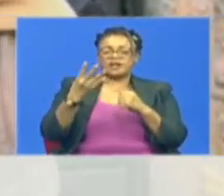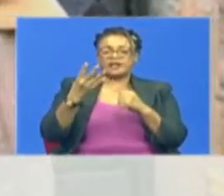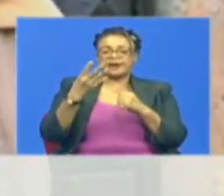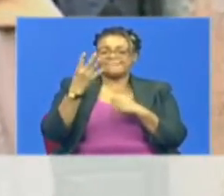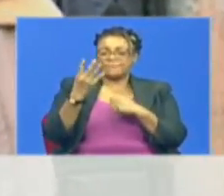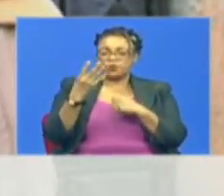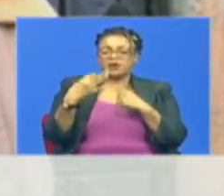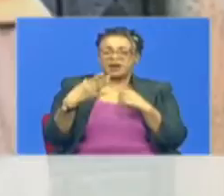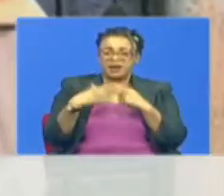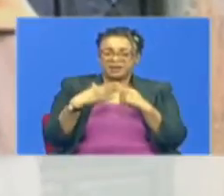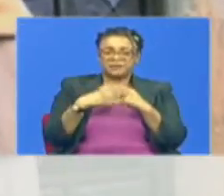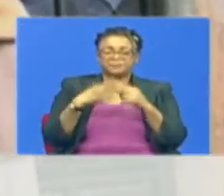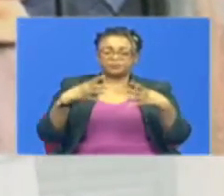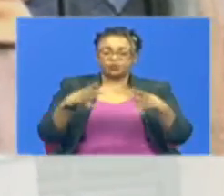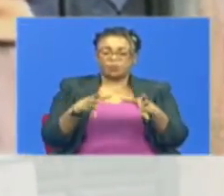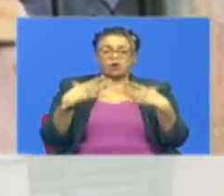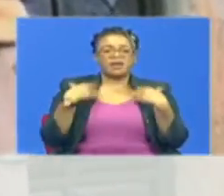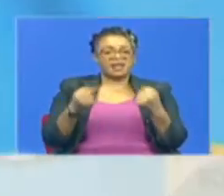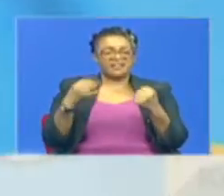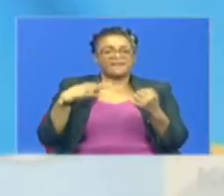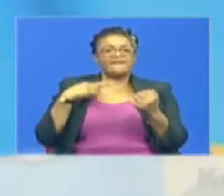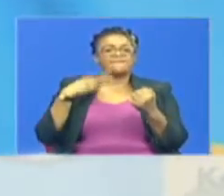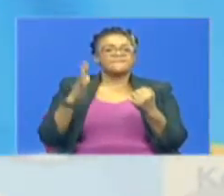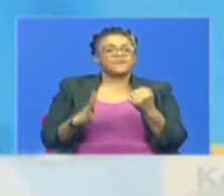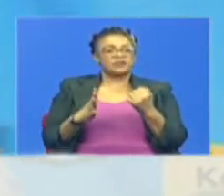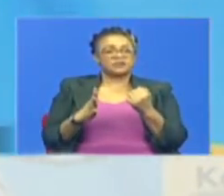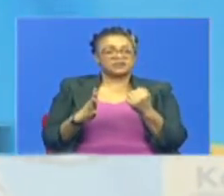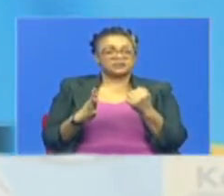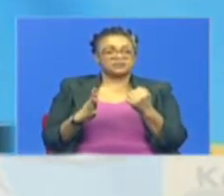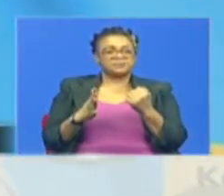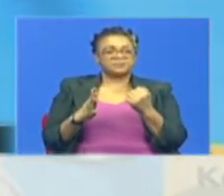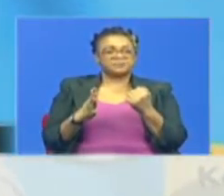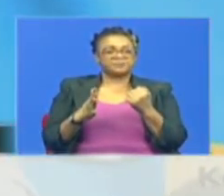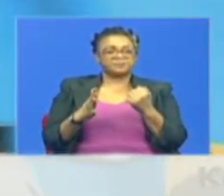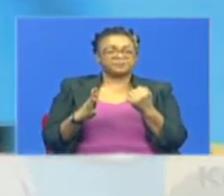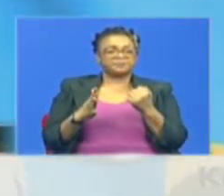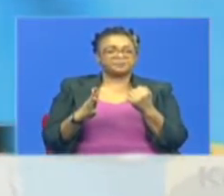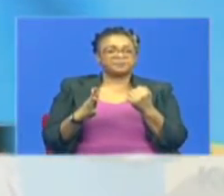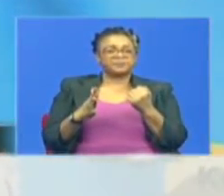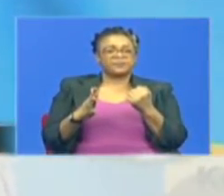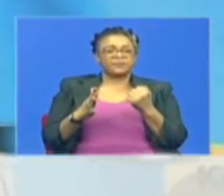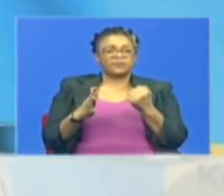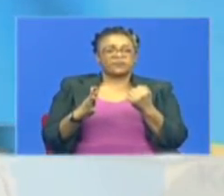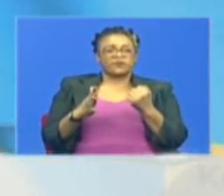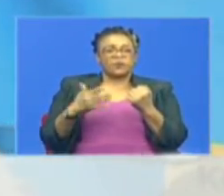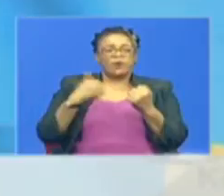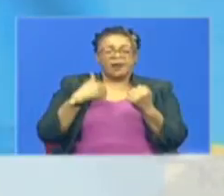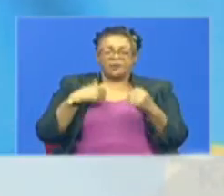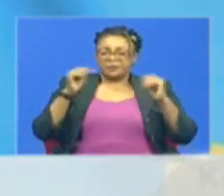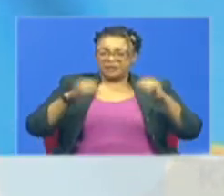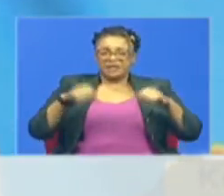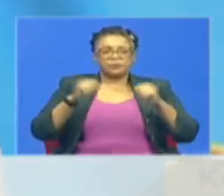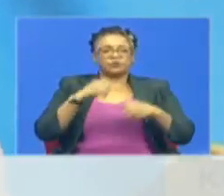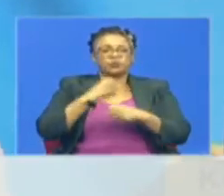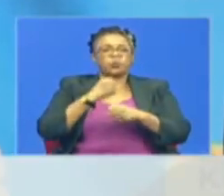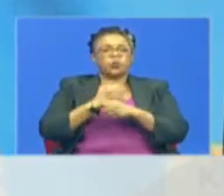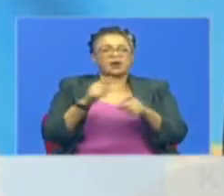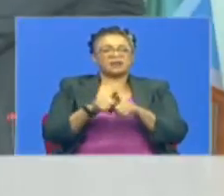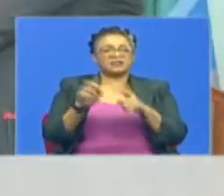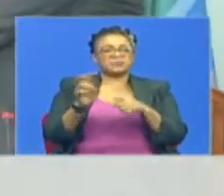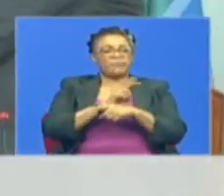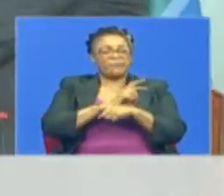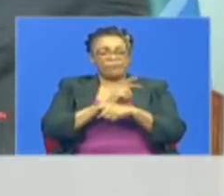59,449 community health volunteers. They're able to be able to, you know, work as monitors and evaluators of our home-based care